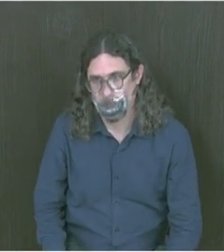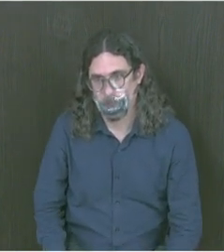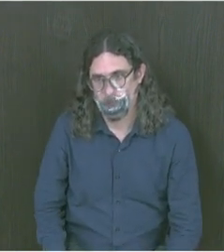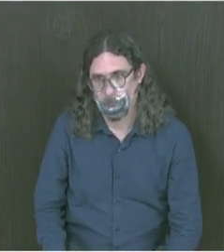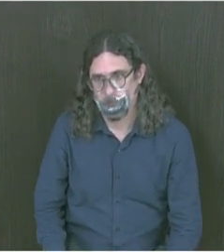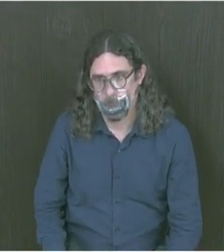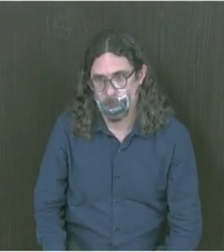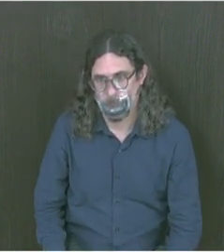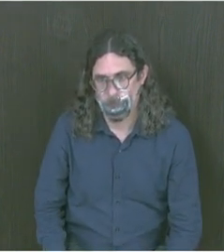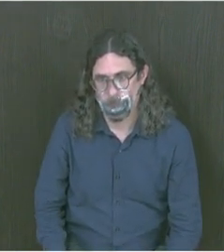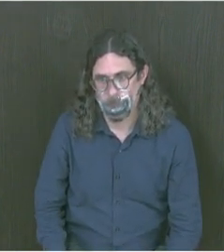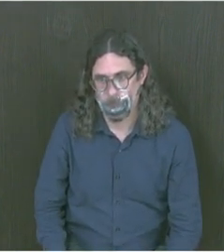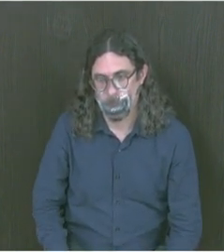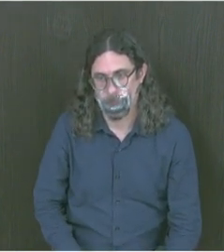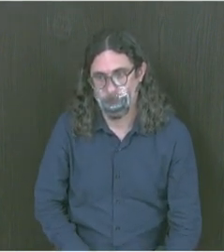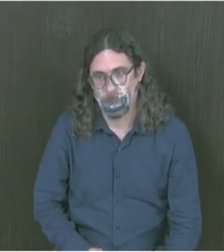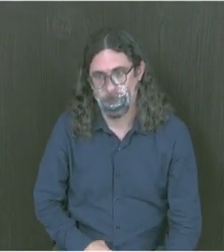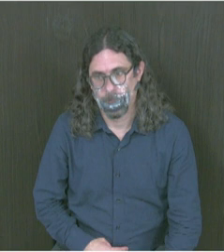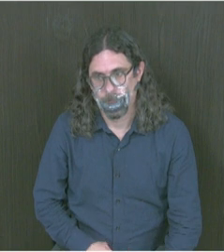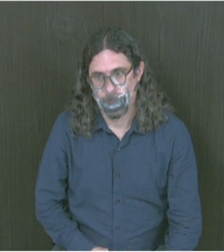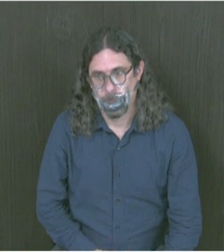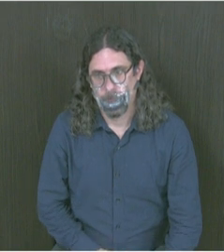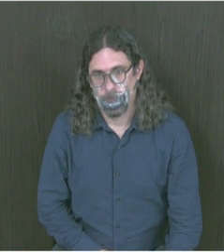May I ask for... Second.